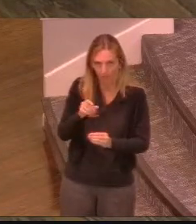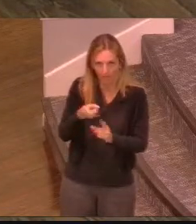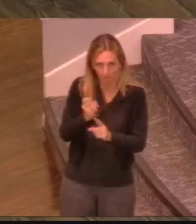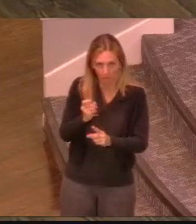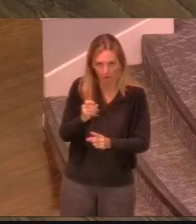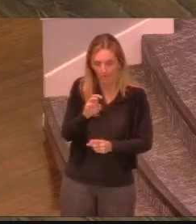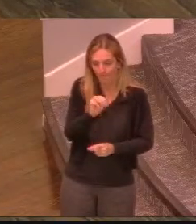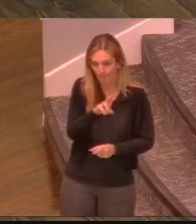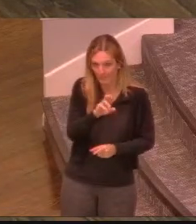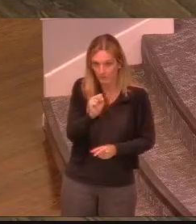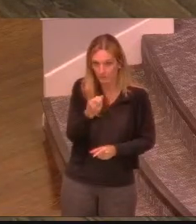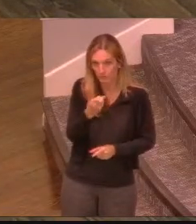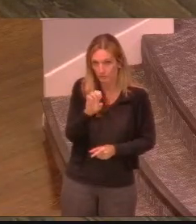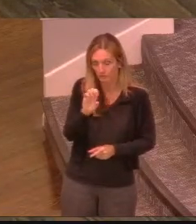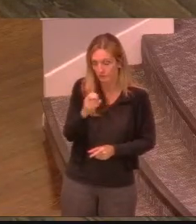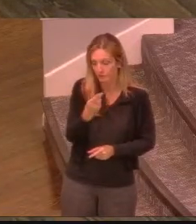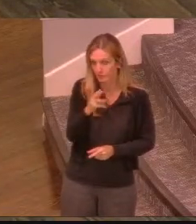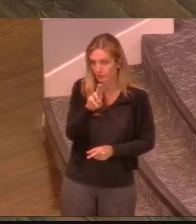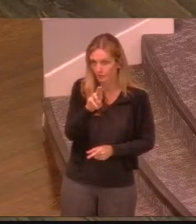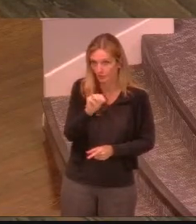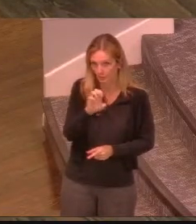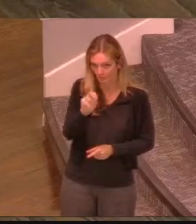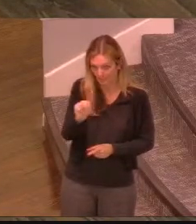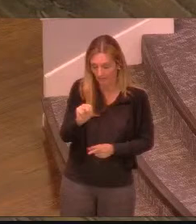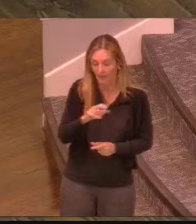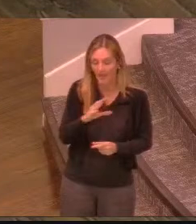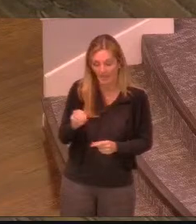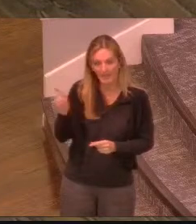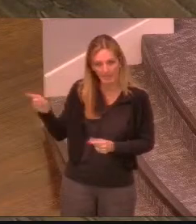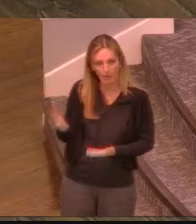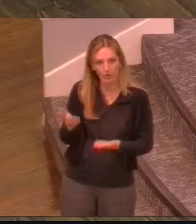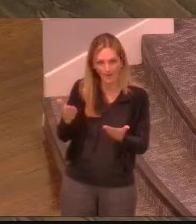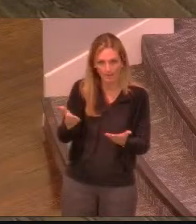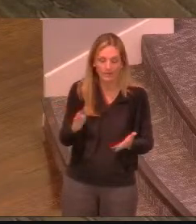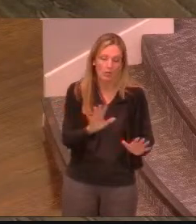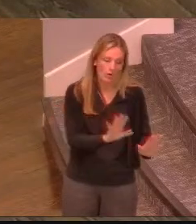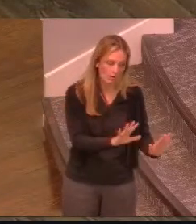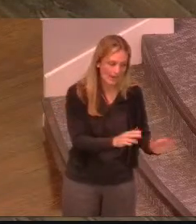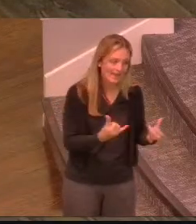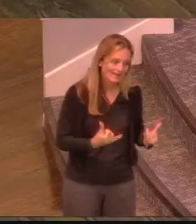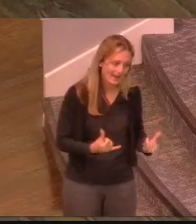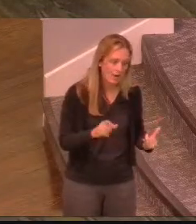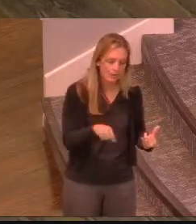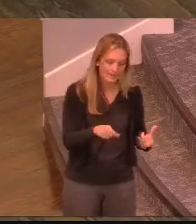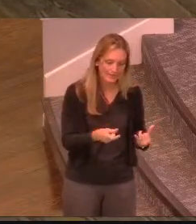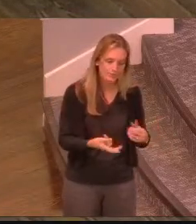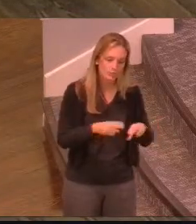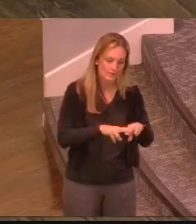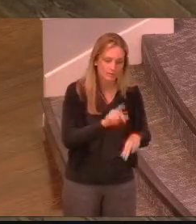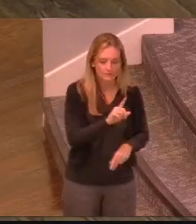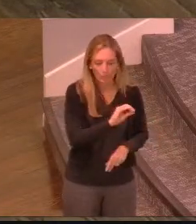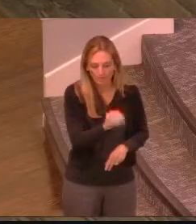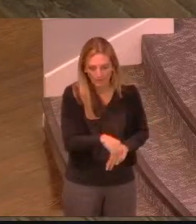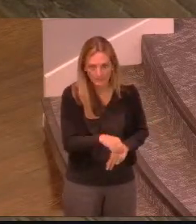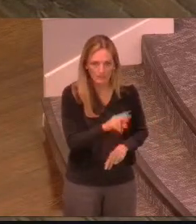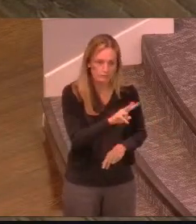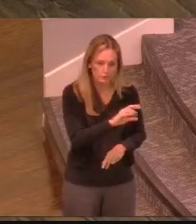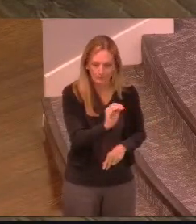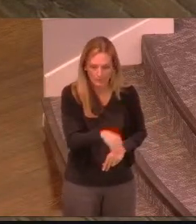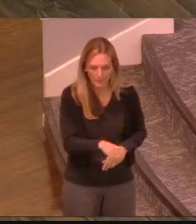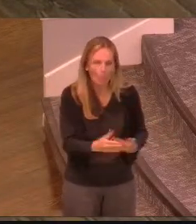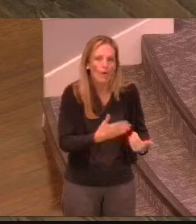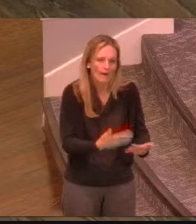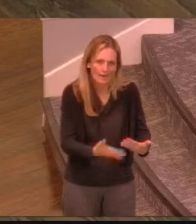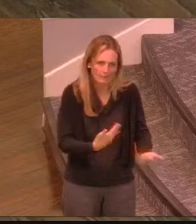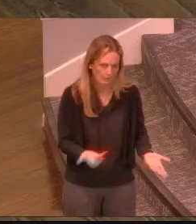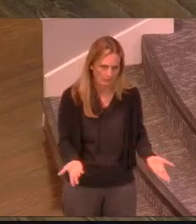he will make those kinds of recommendations about whether we need to do a 1%, a 2%, of whatever. But anytime we